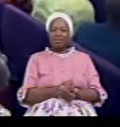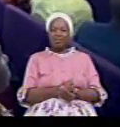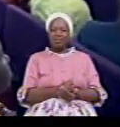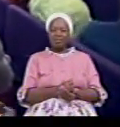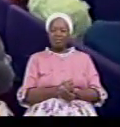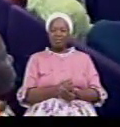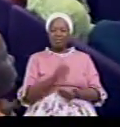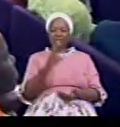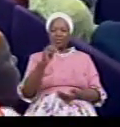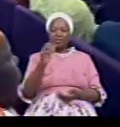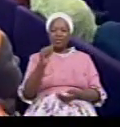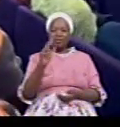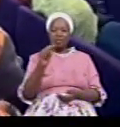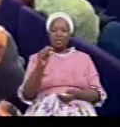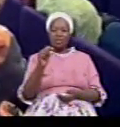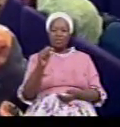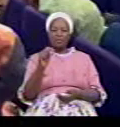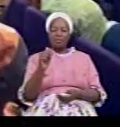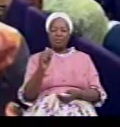Matthew chapter